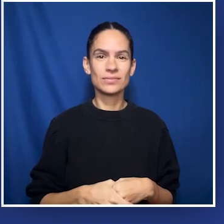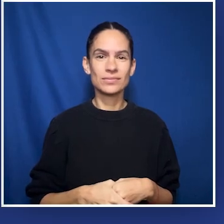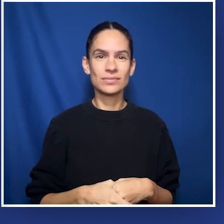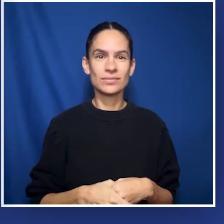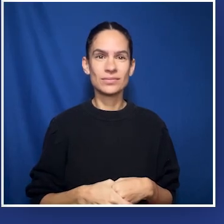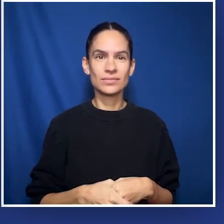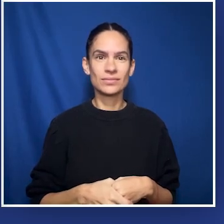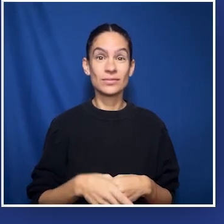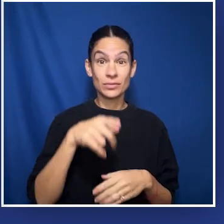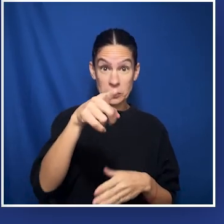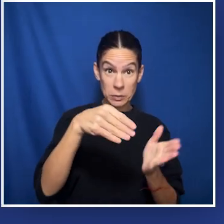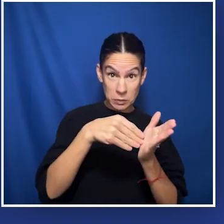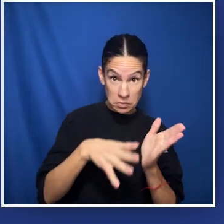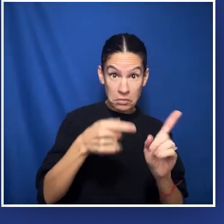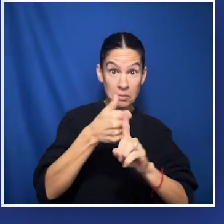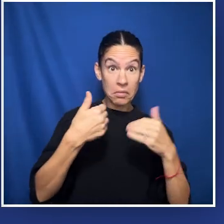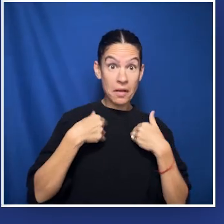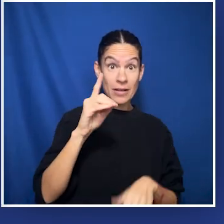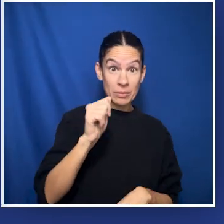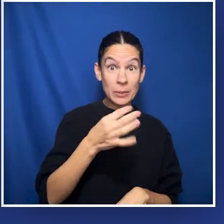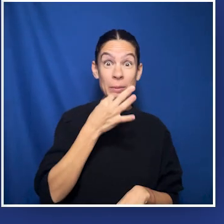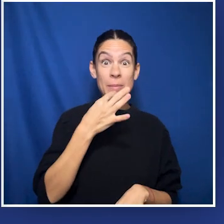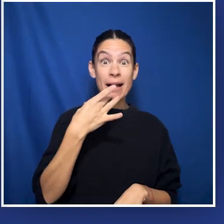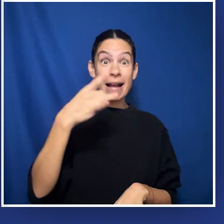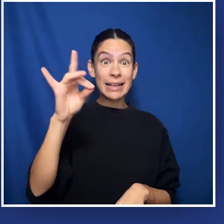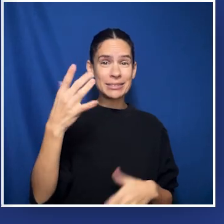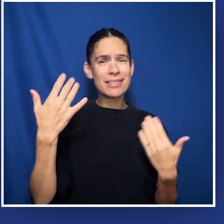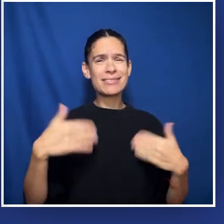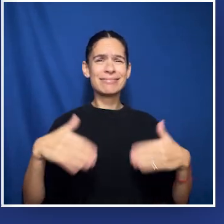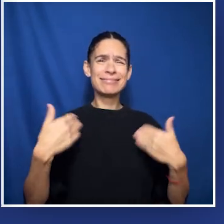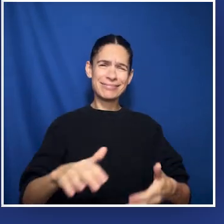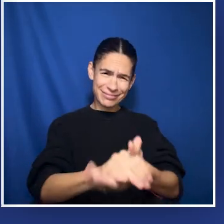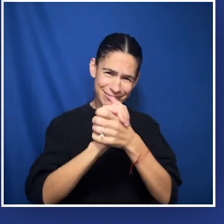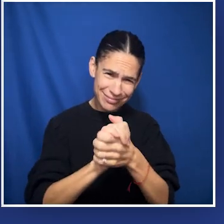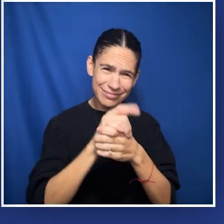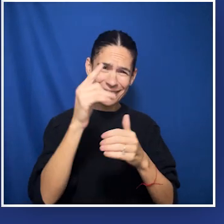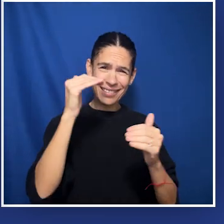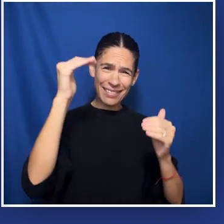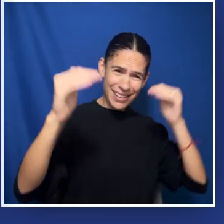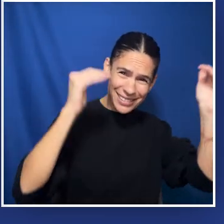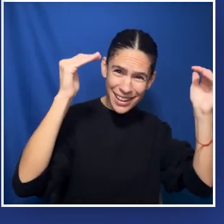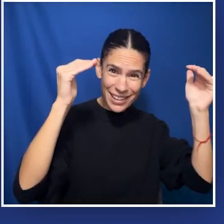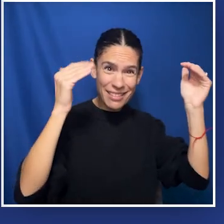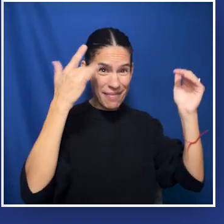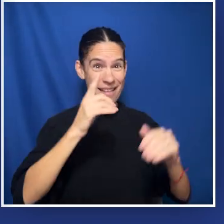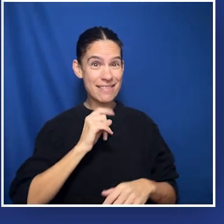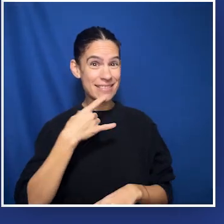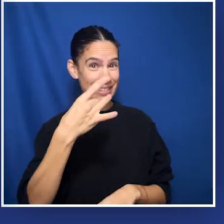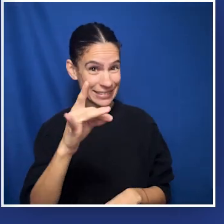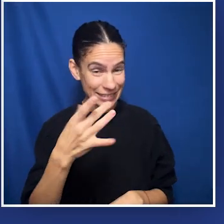narrator explains. If you're a student with a disability and about to turn 18, congrats! Once you're 18, you're a legal